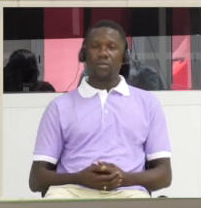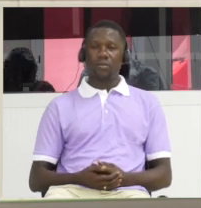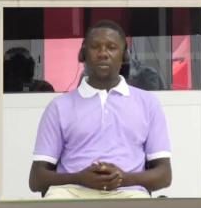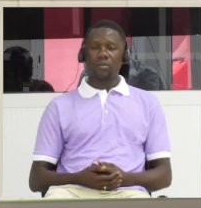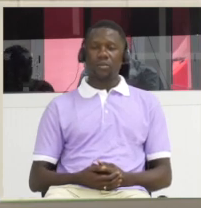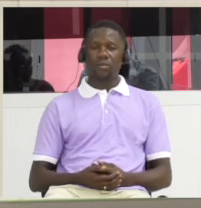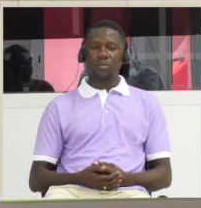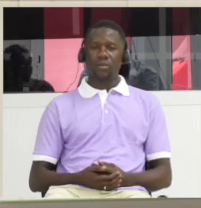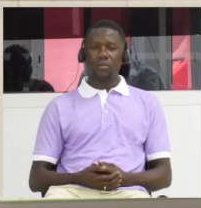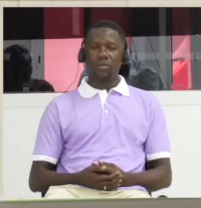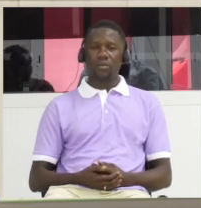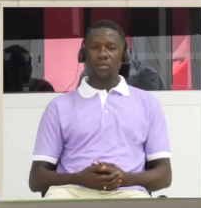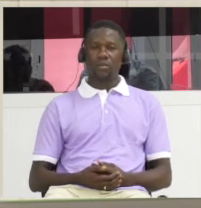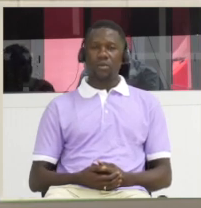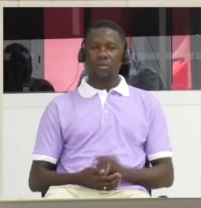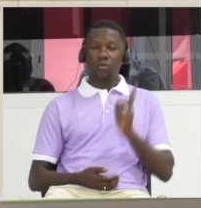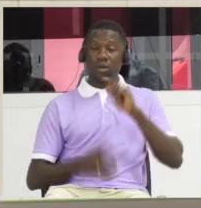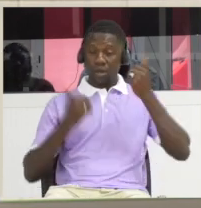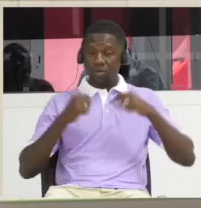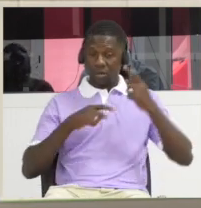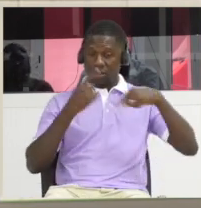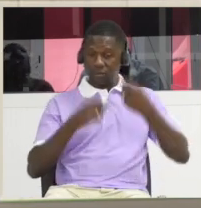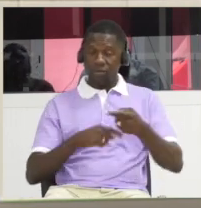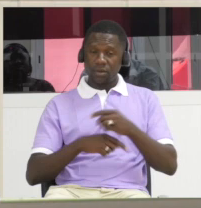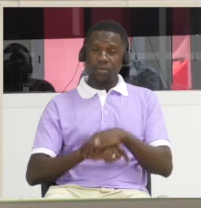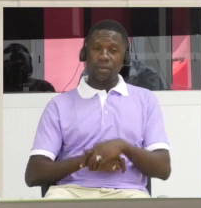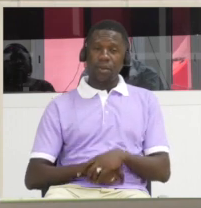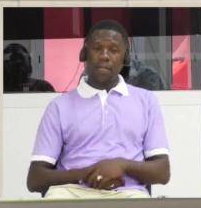And what happened after that? Well,